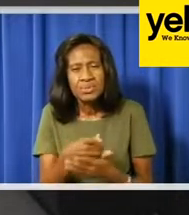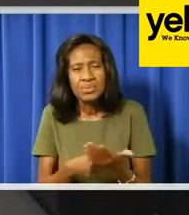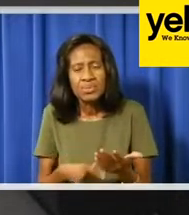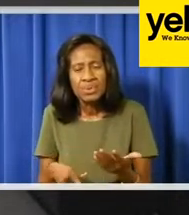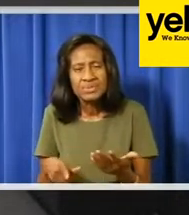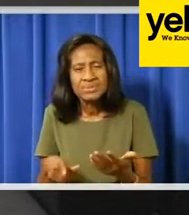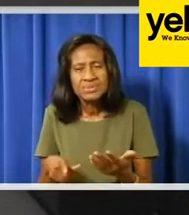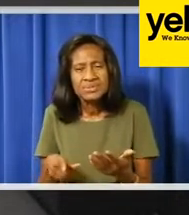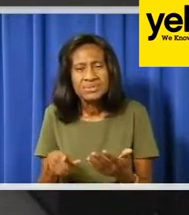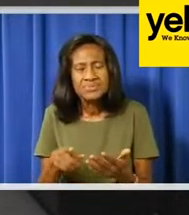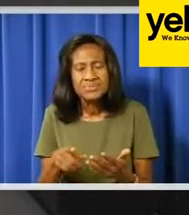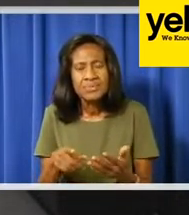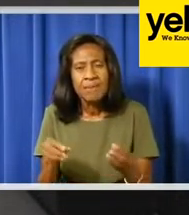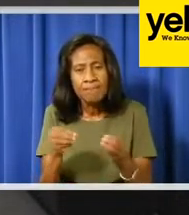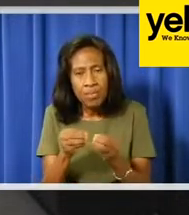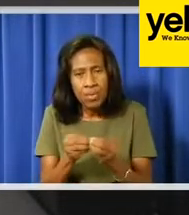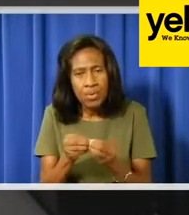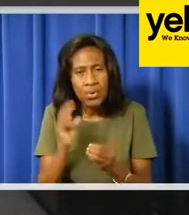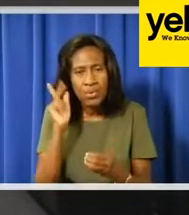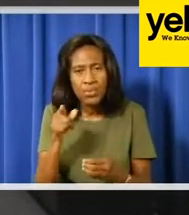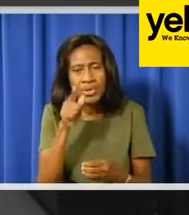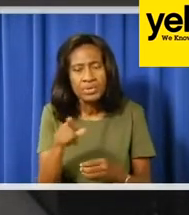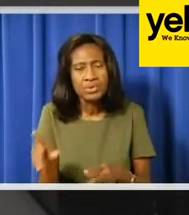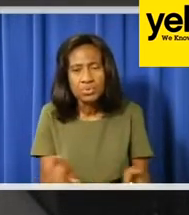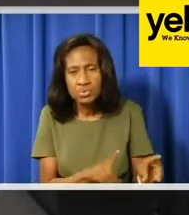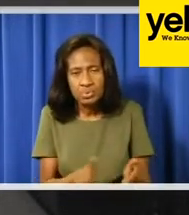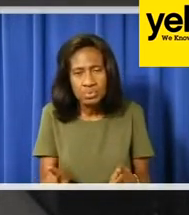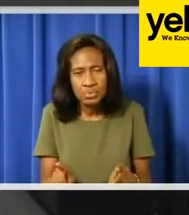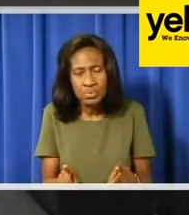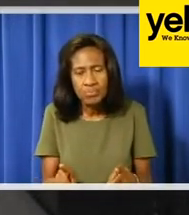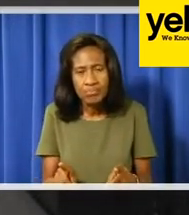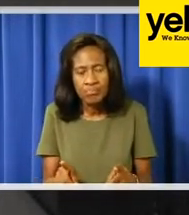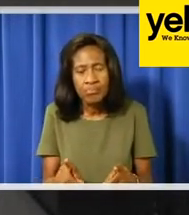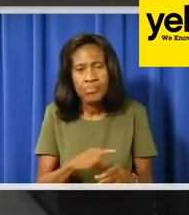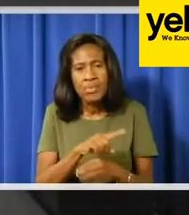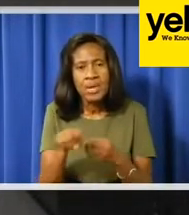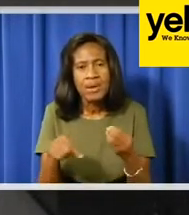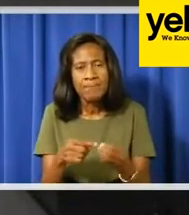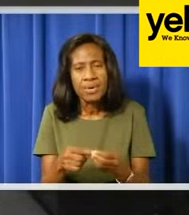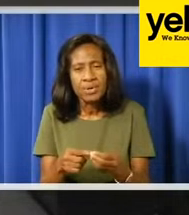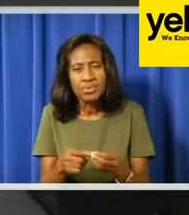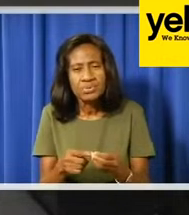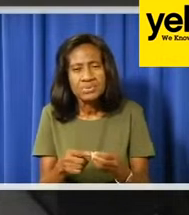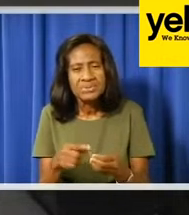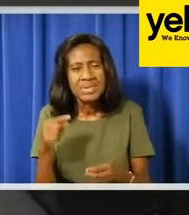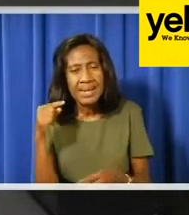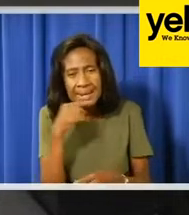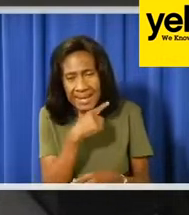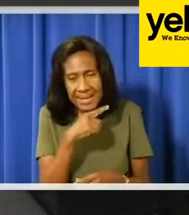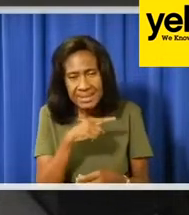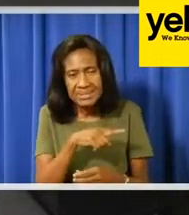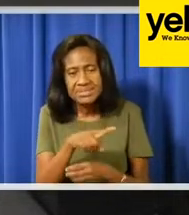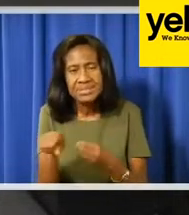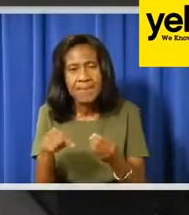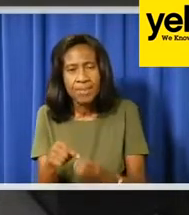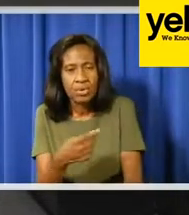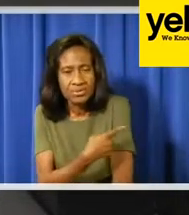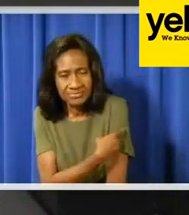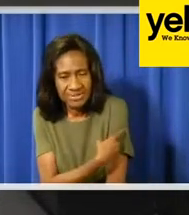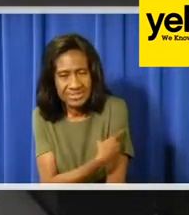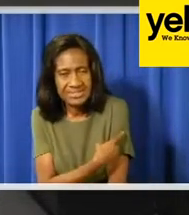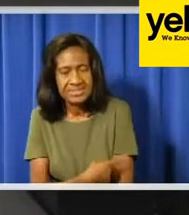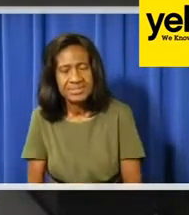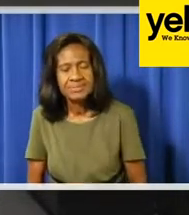counter some of this anti-vaxxer narrative that is getting quite, it's spreading on social media quite excessively now? It's coming out of a lot